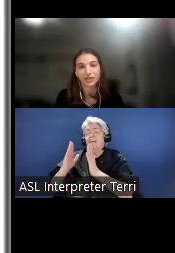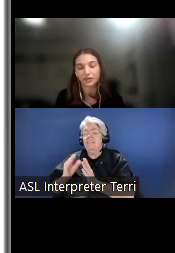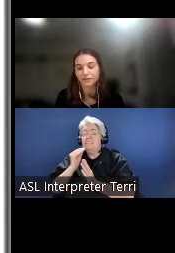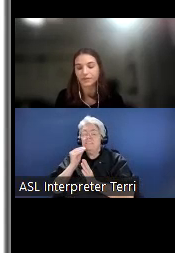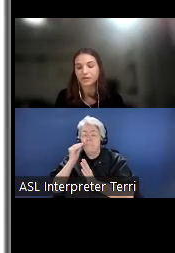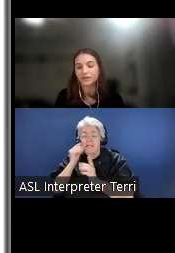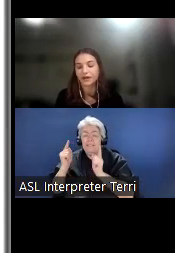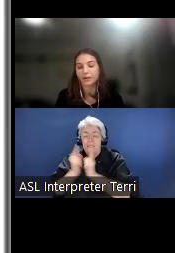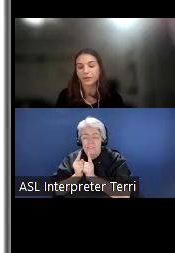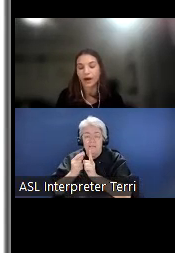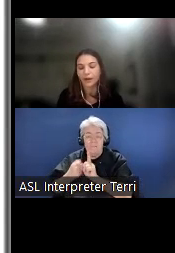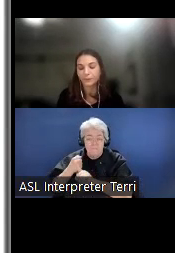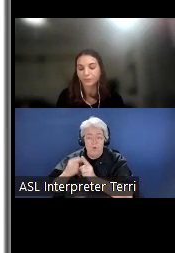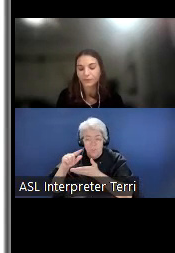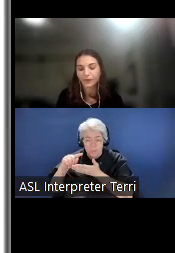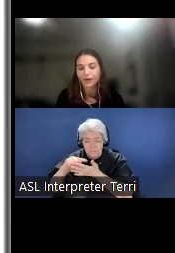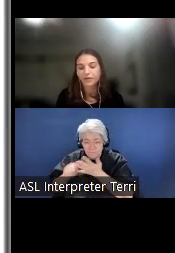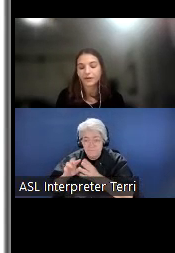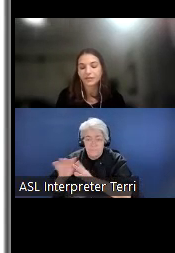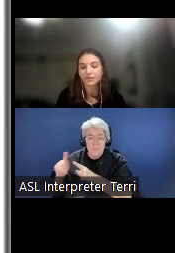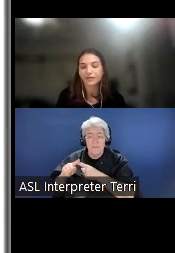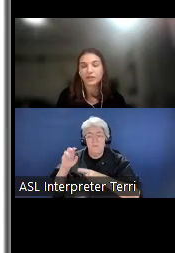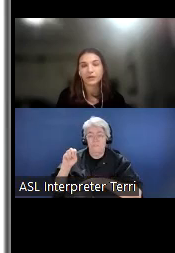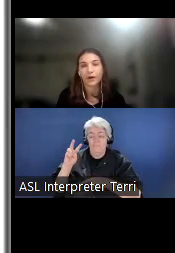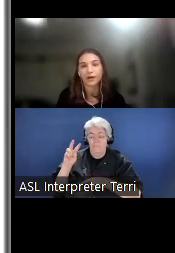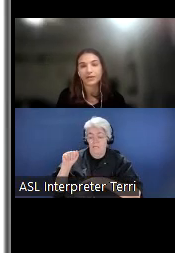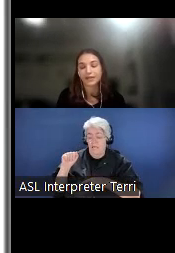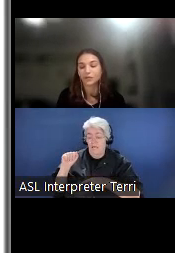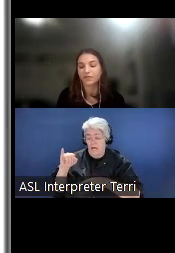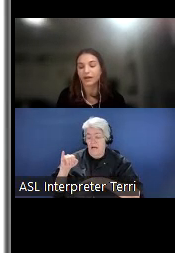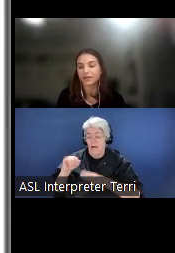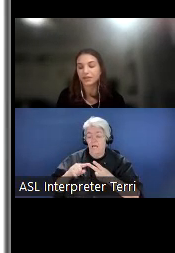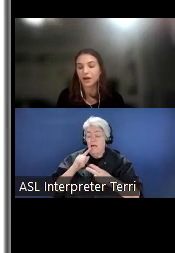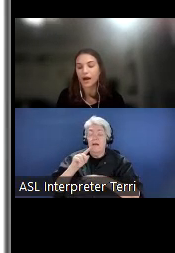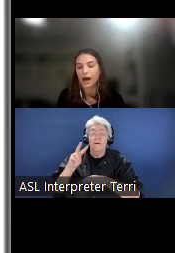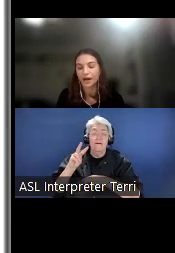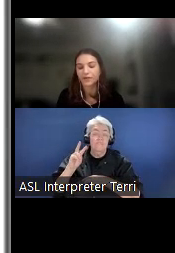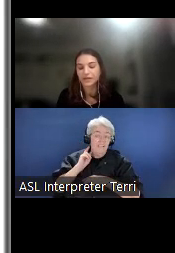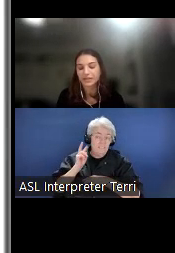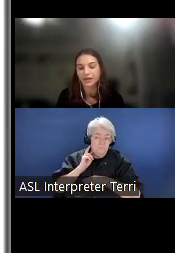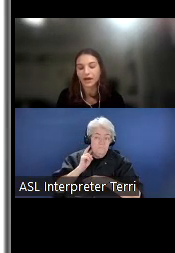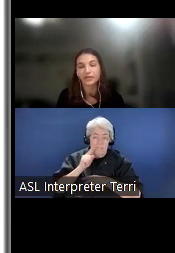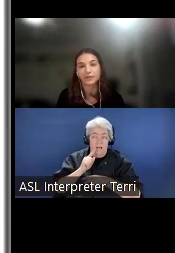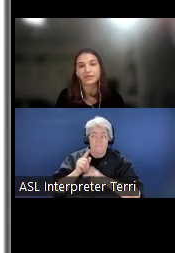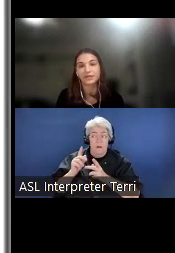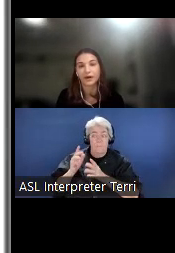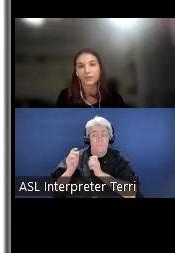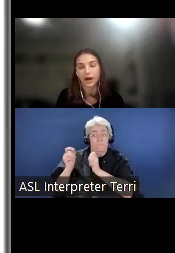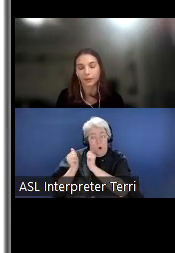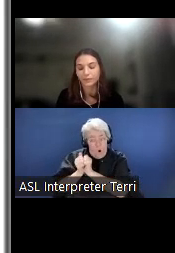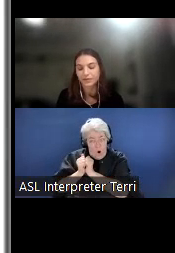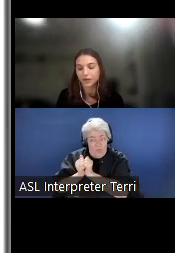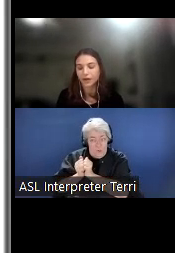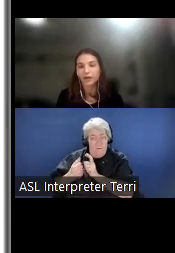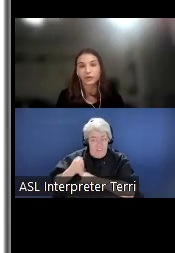Stalking fact sheet from EVAWI, victims of intimate partner sexual violence are at a higher risk of experiencing